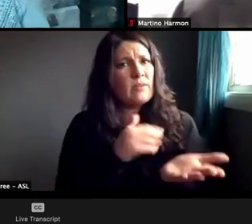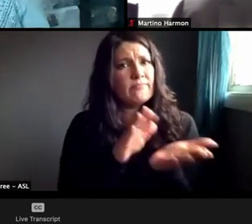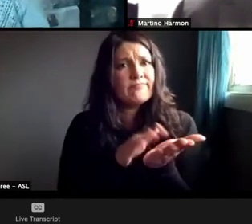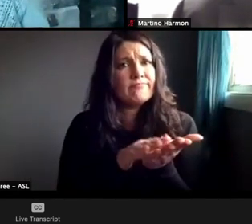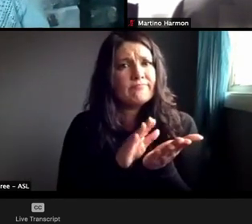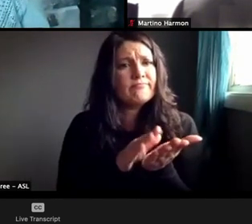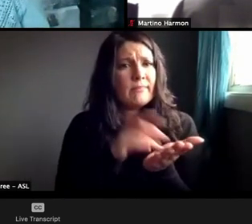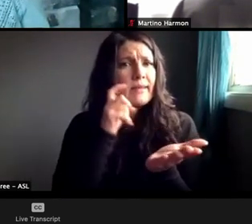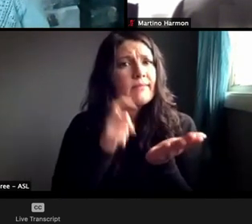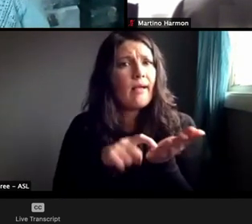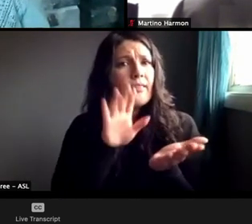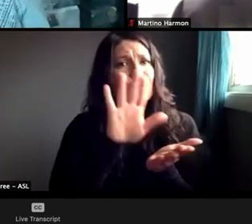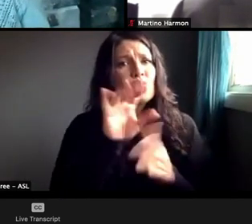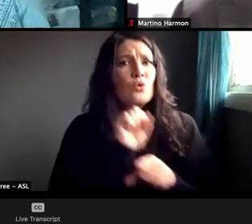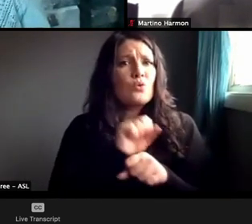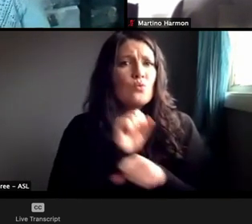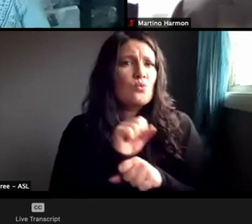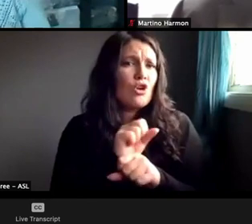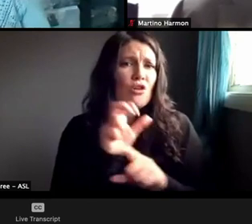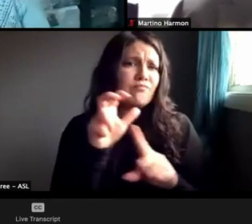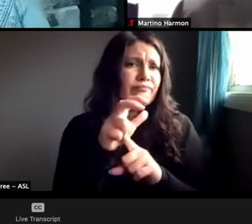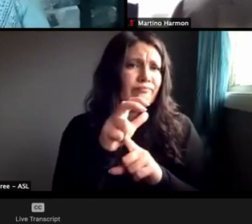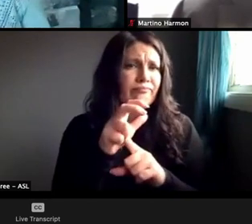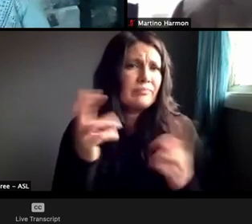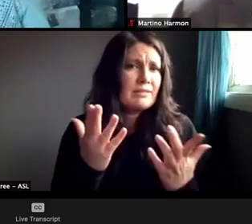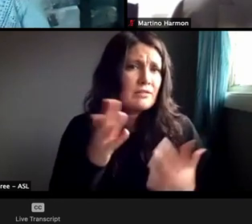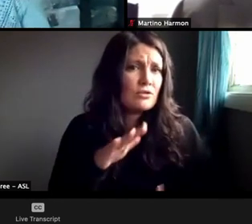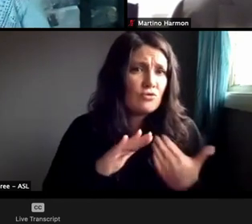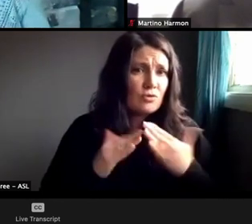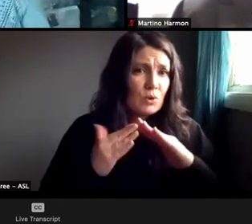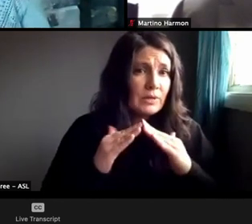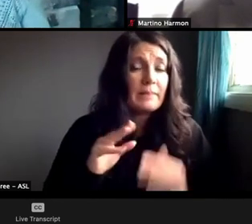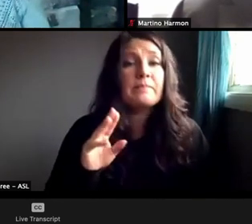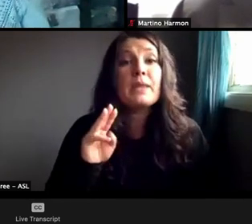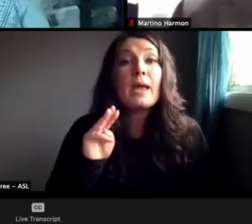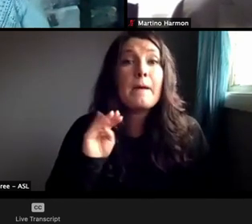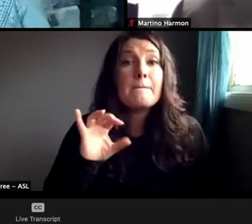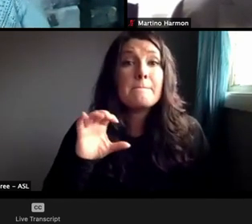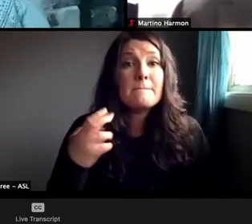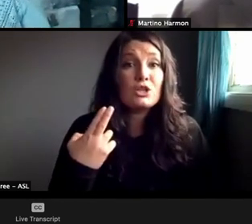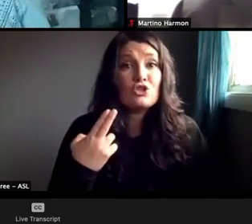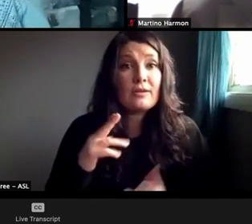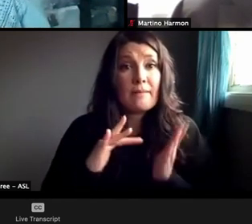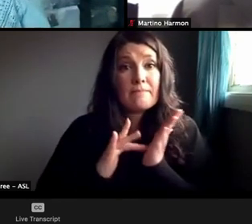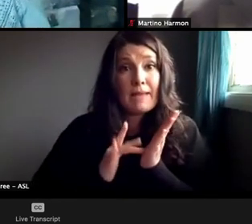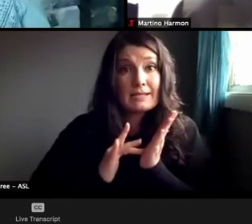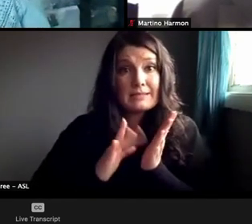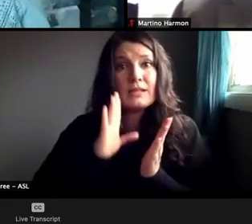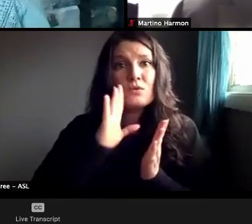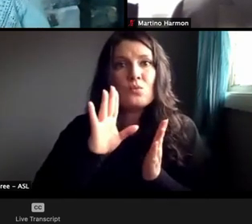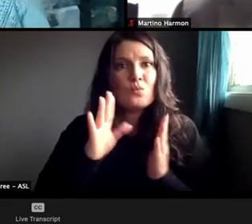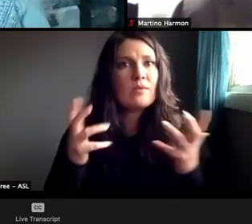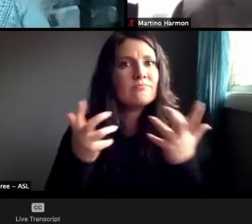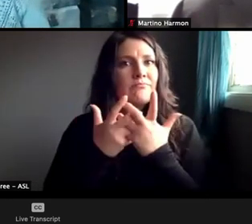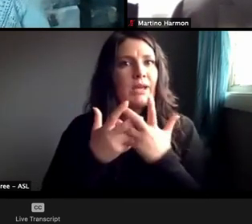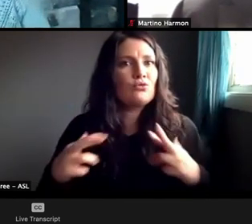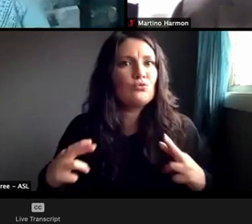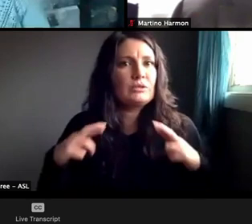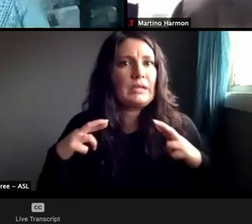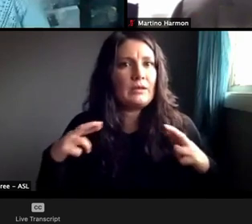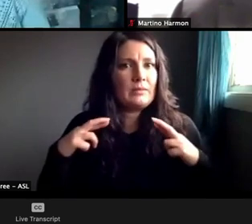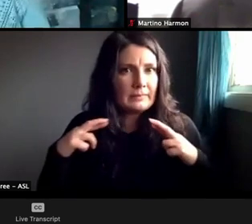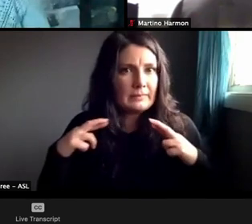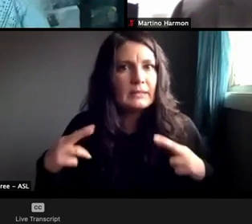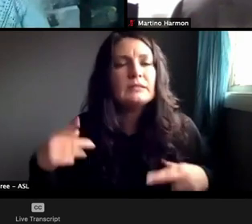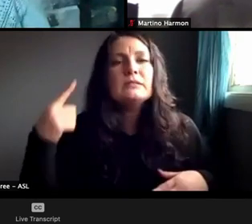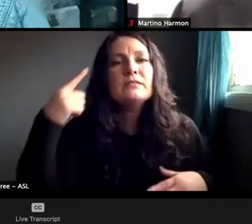university community. Michigan Medicine also plans to reinstate its retirement match for its population